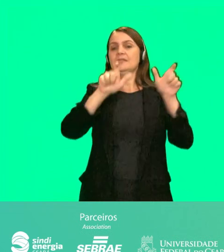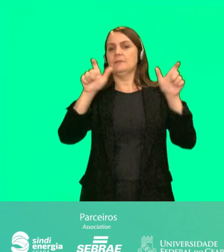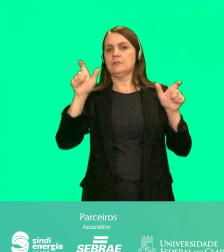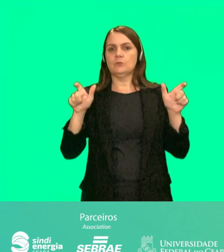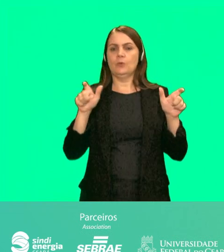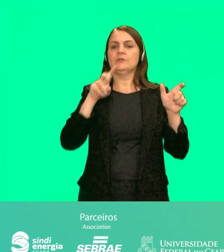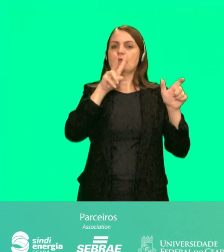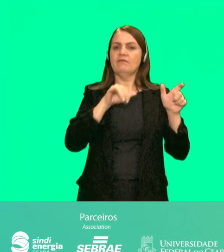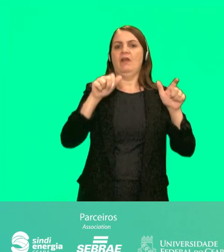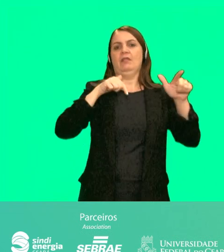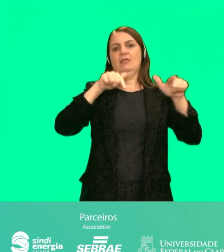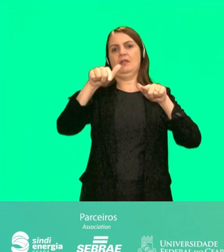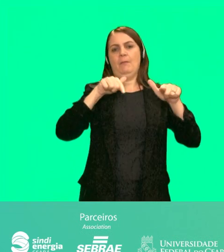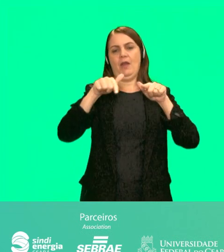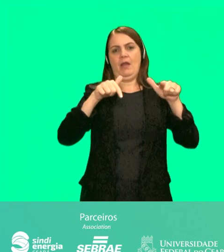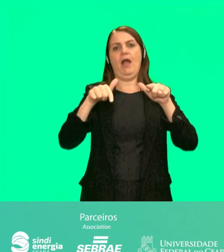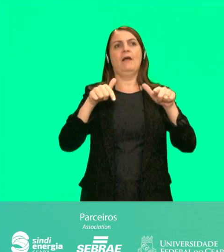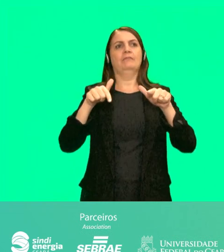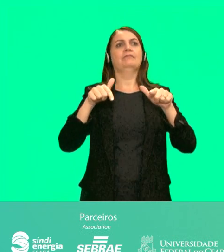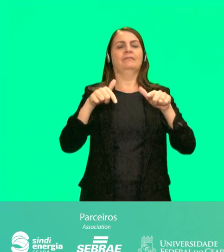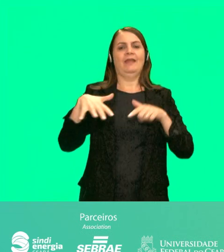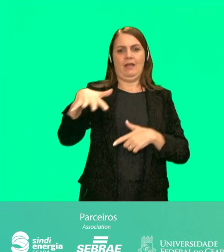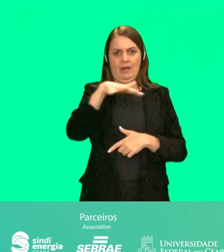in a scale that we